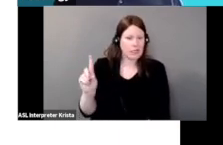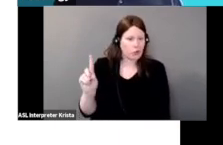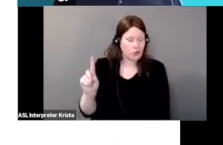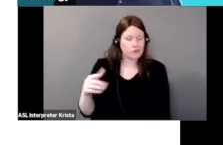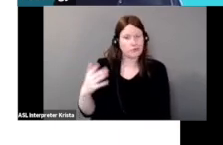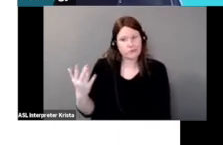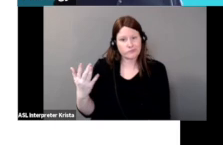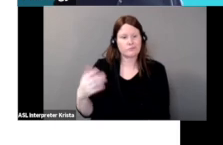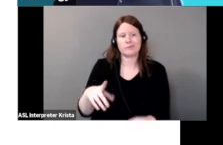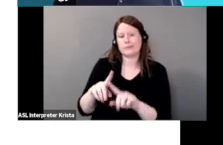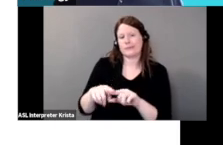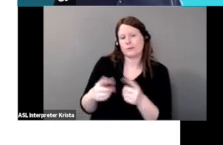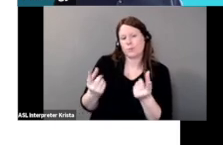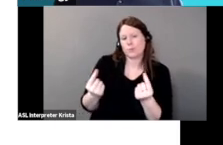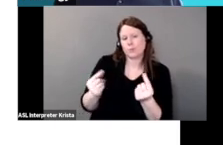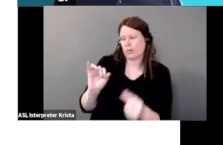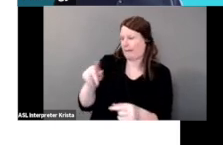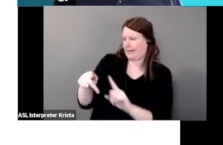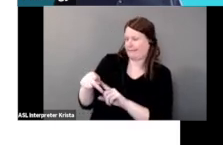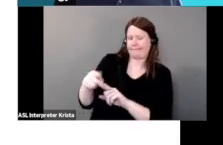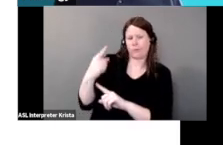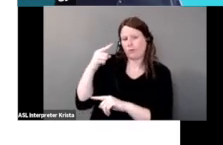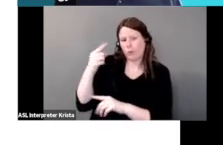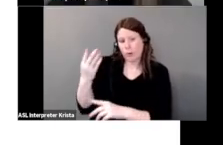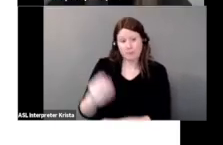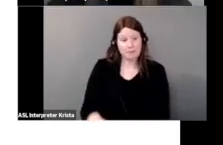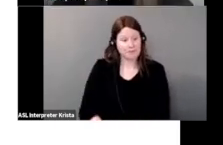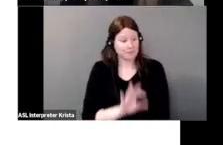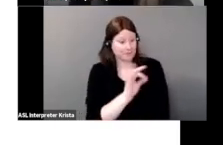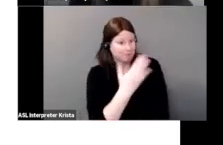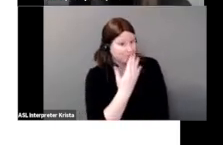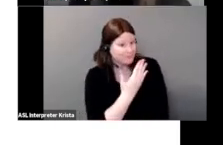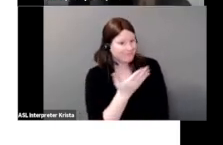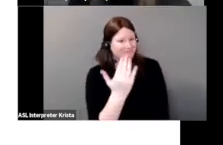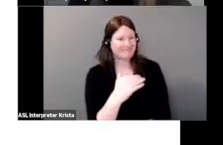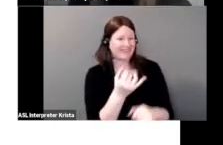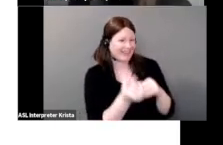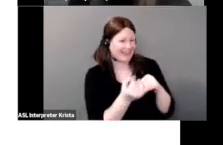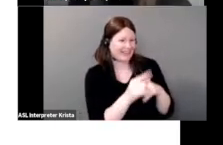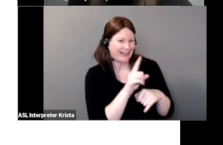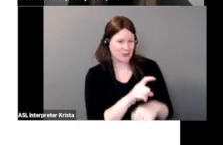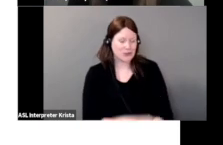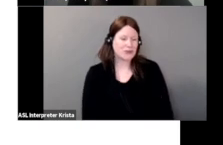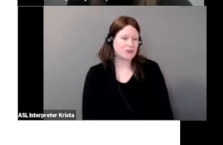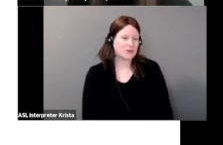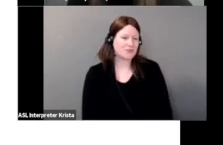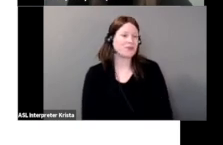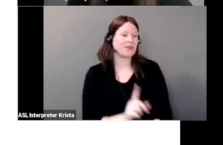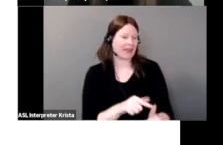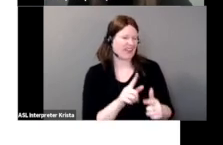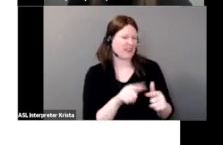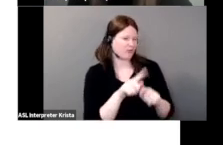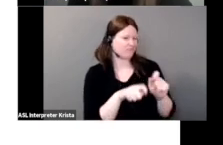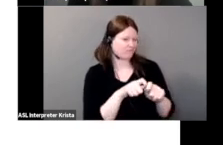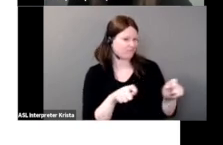what you are doing with that IP. Great, thank you. And this is the last question we received, and I'll cut it off after this